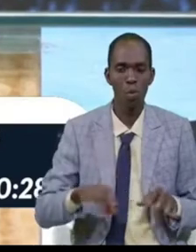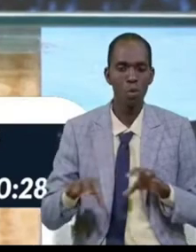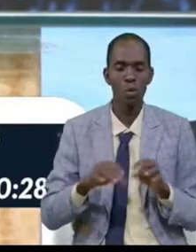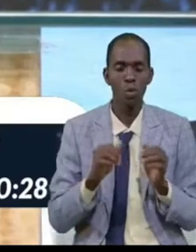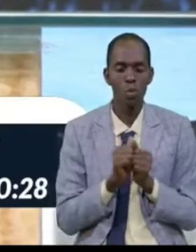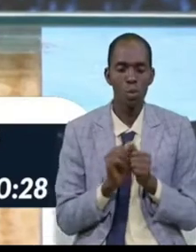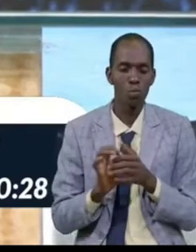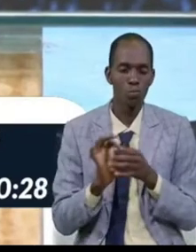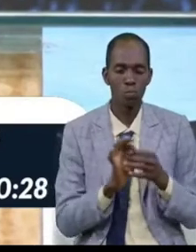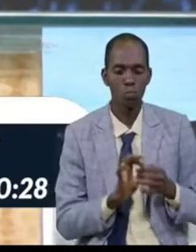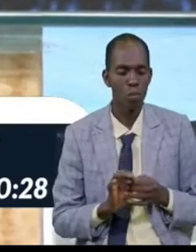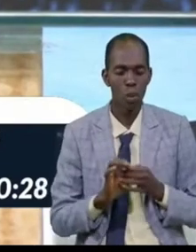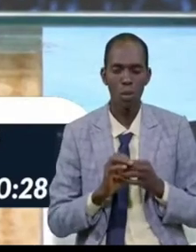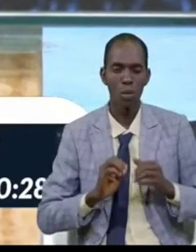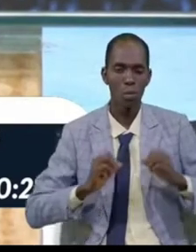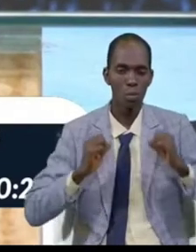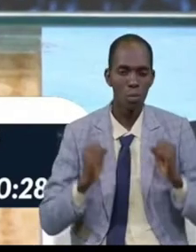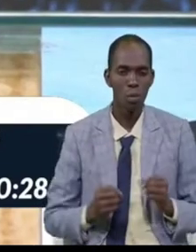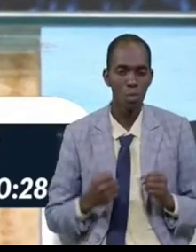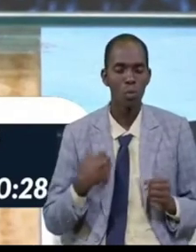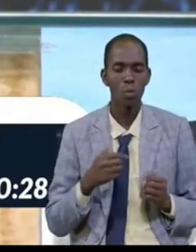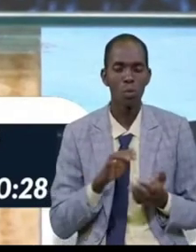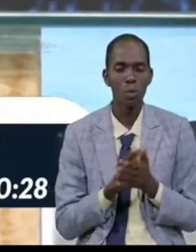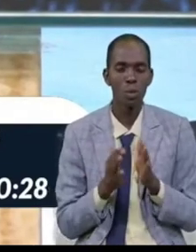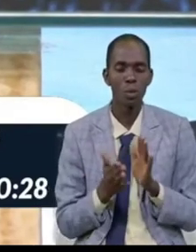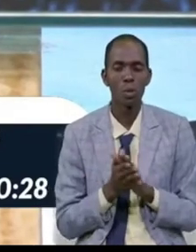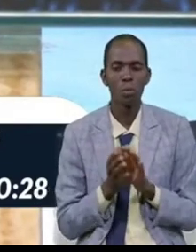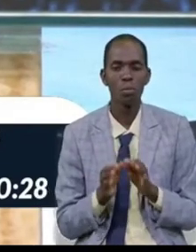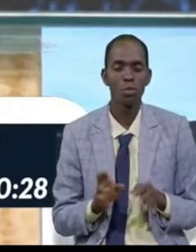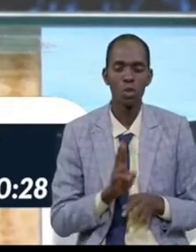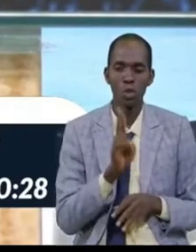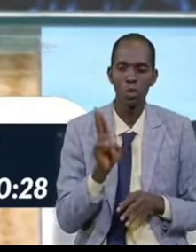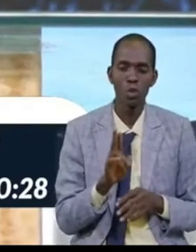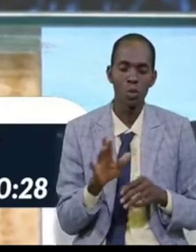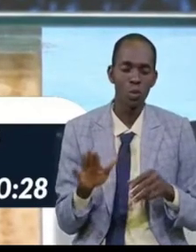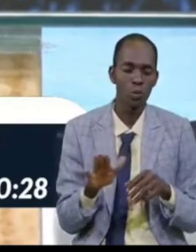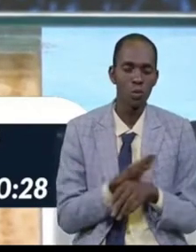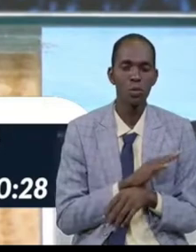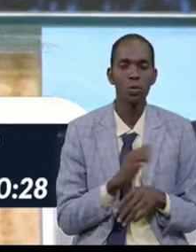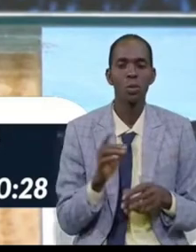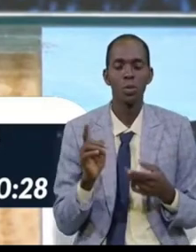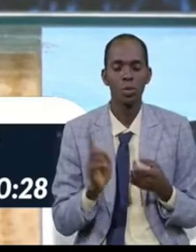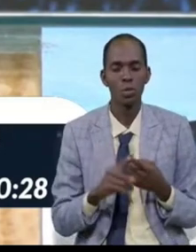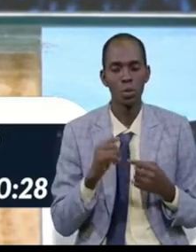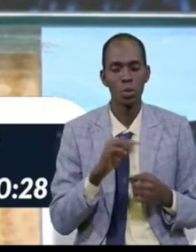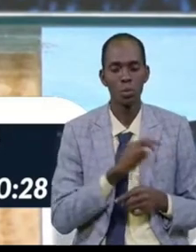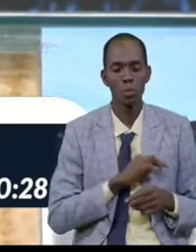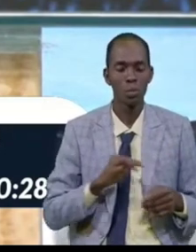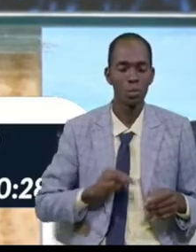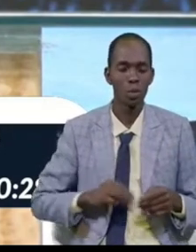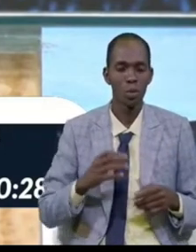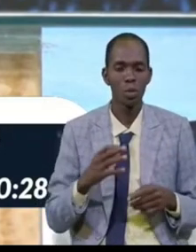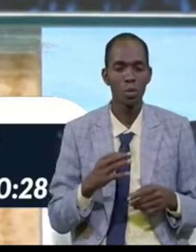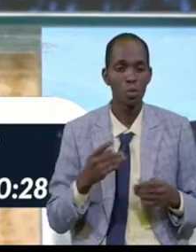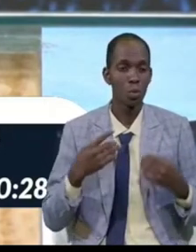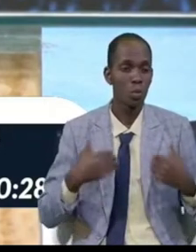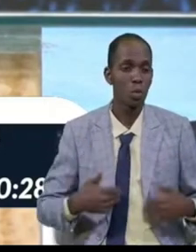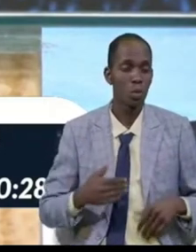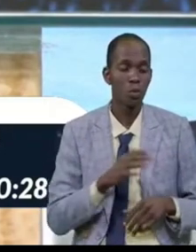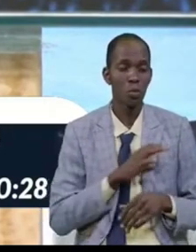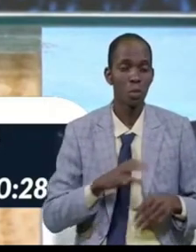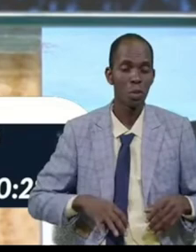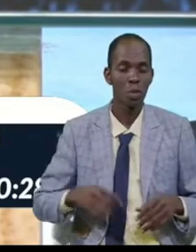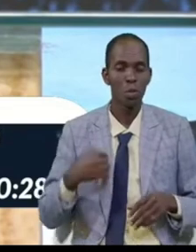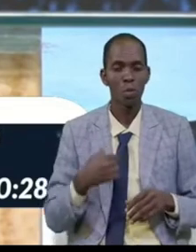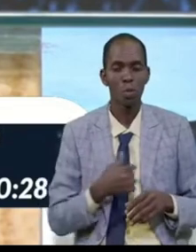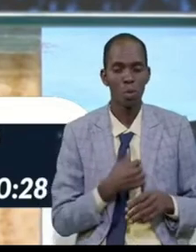effort, we're useful to the body of Christ. We edify, we teach, we train, we